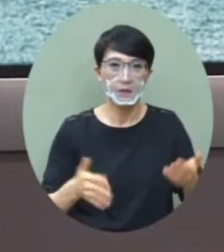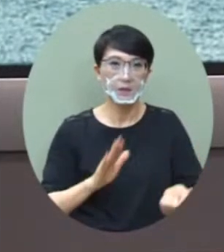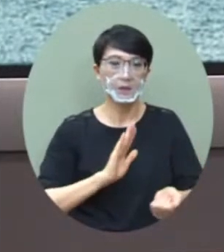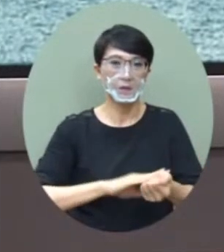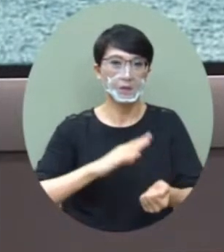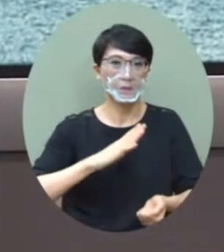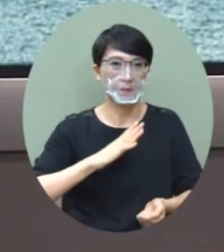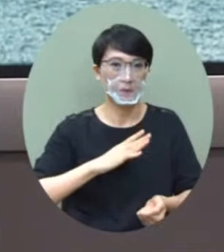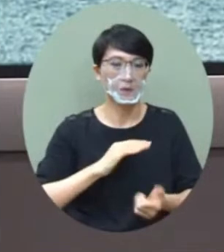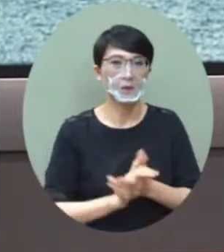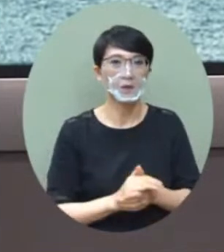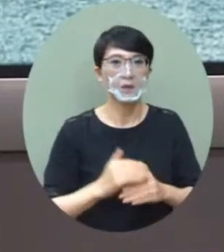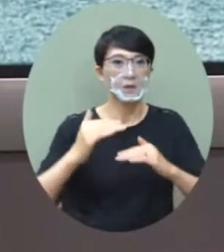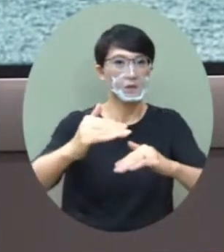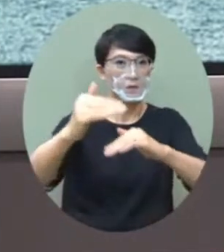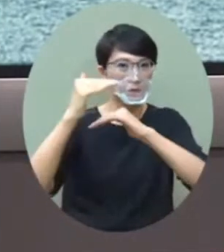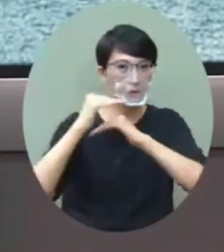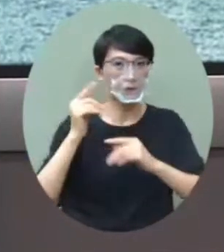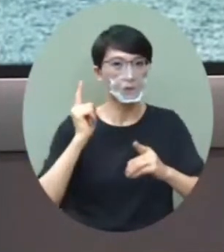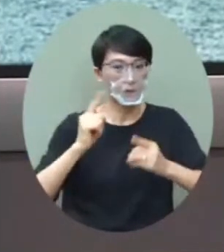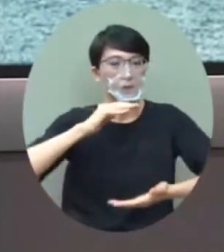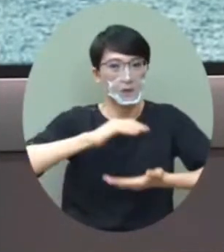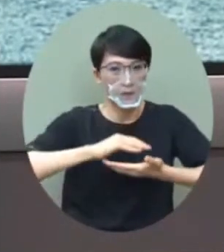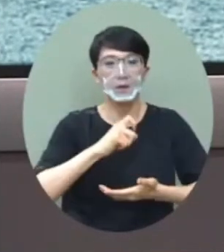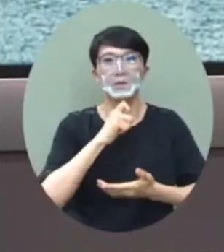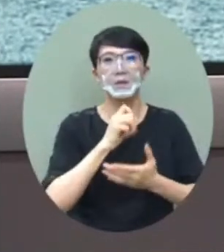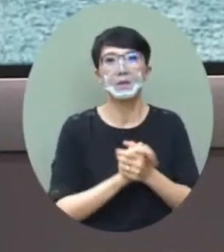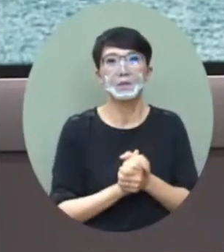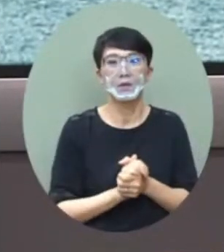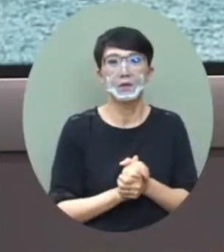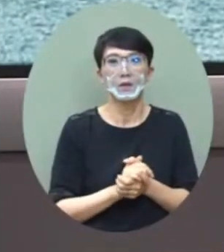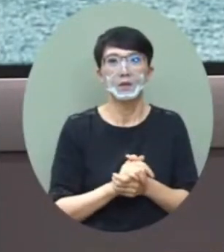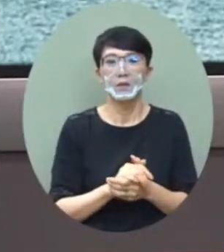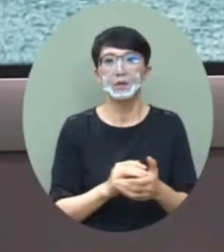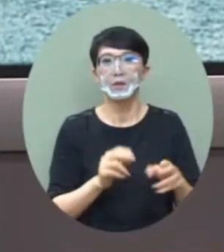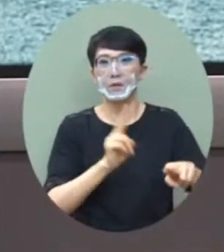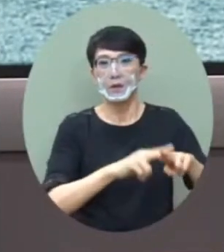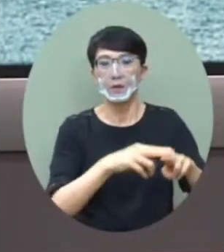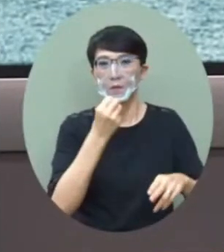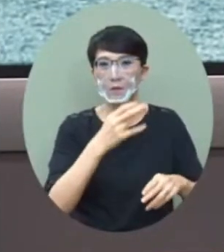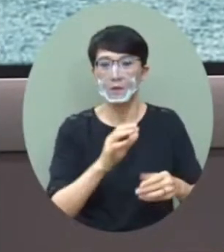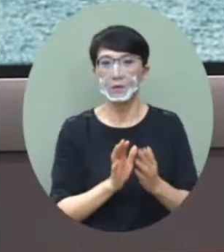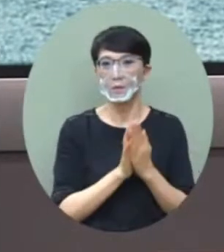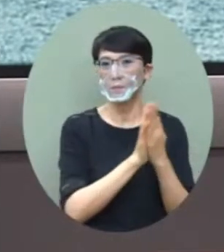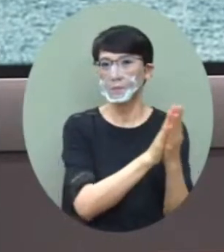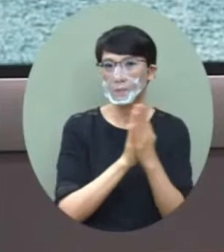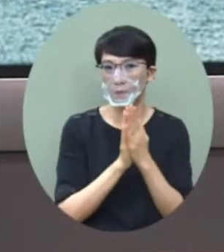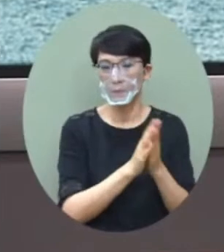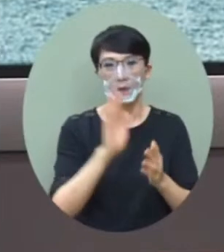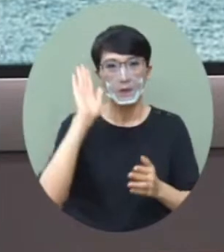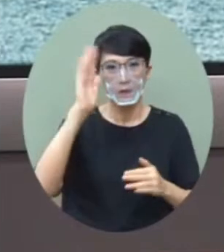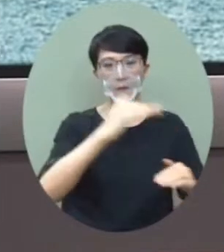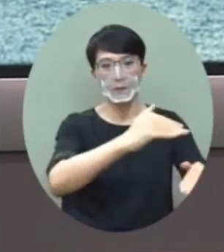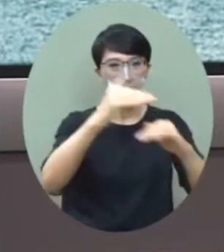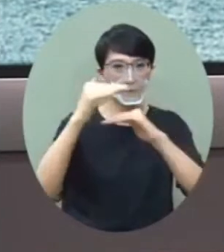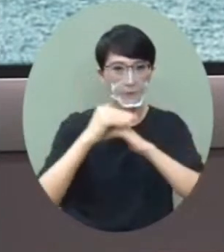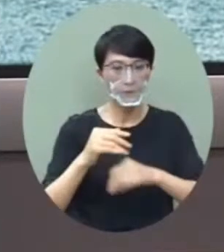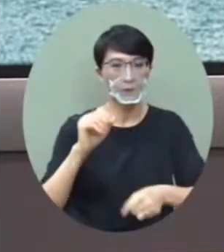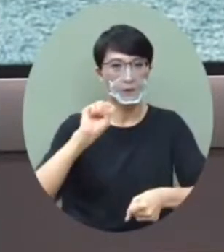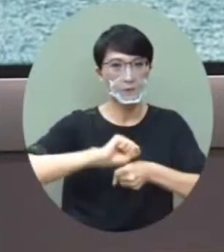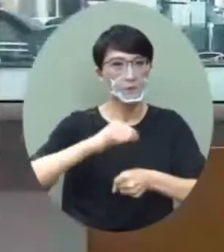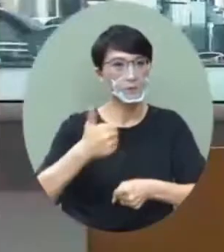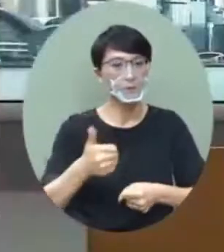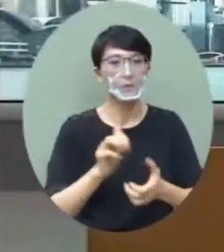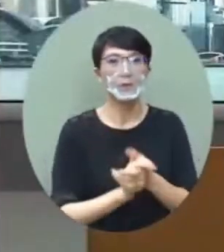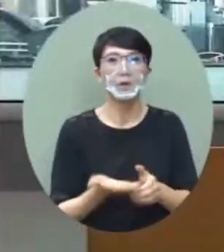would monitor the situation. Due to the pandemic on the mainland, there could be logistical challenges, and